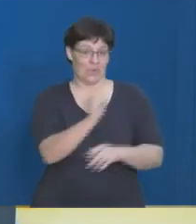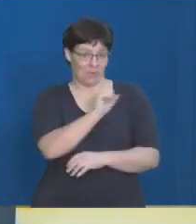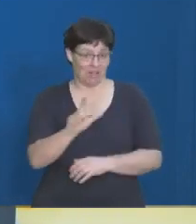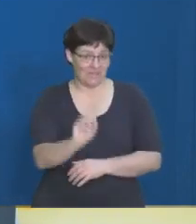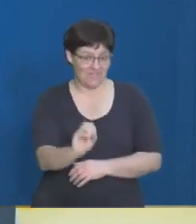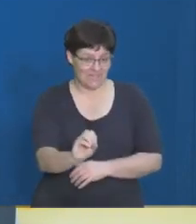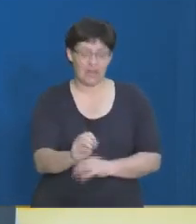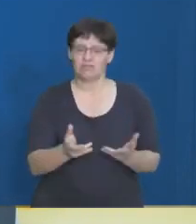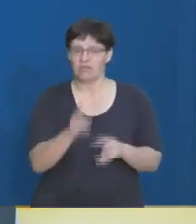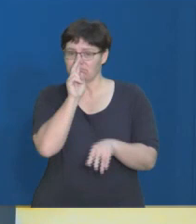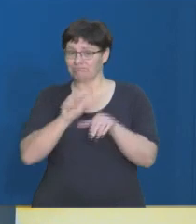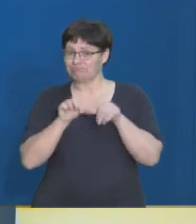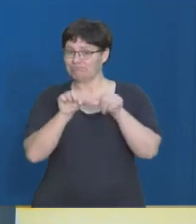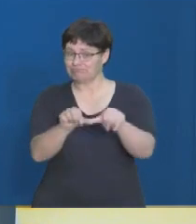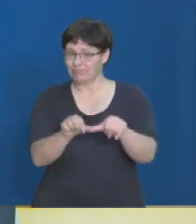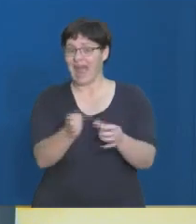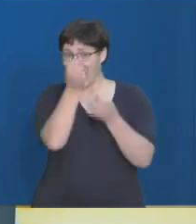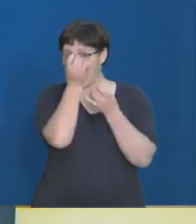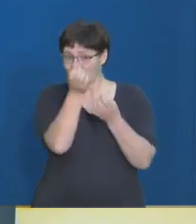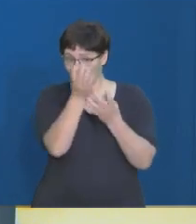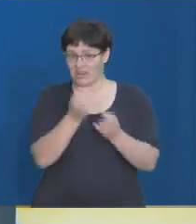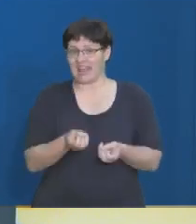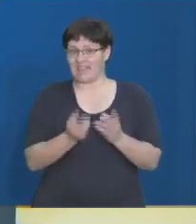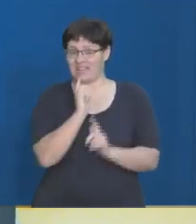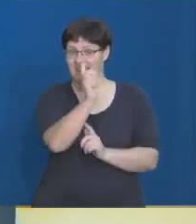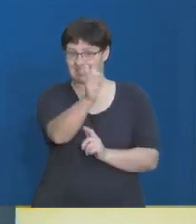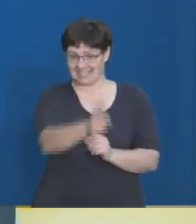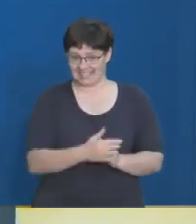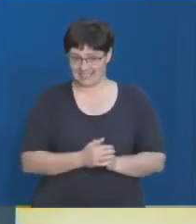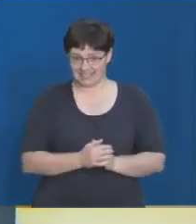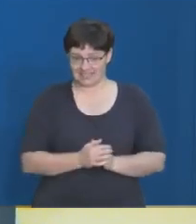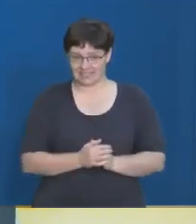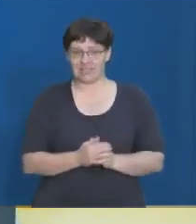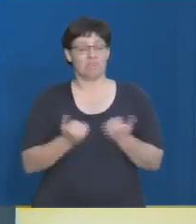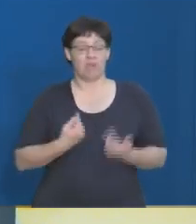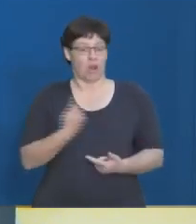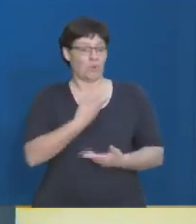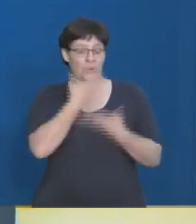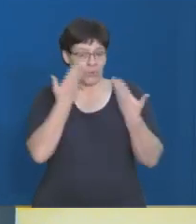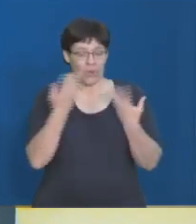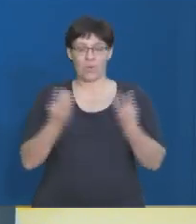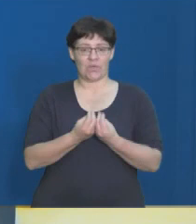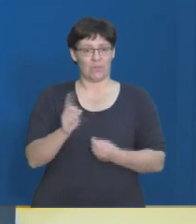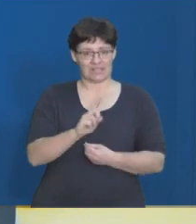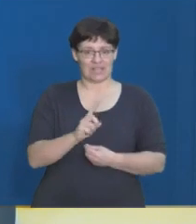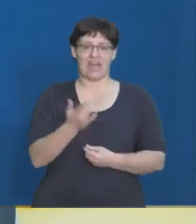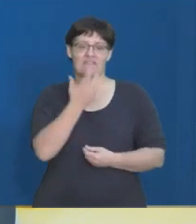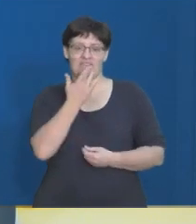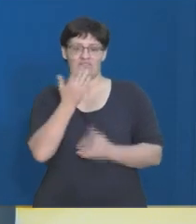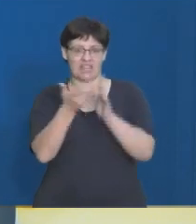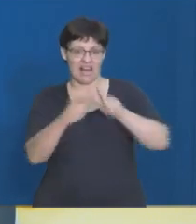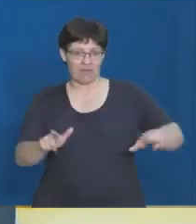for you, so please stay tuned and I'll give you all of those details later on in the show. I'm not alone. With me are my favorite sign